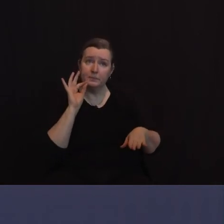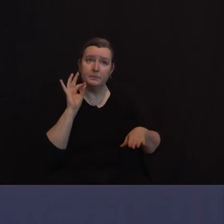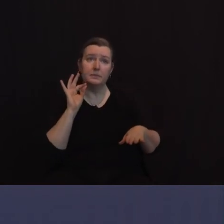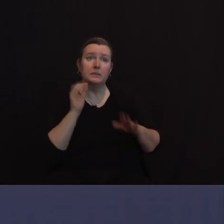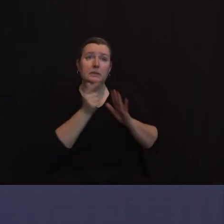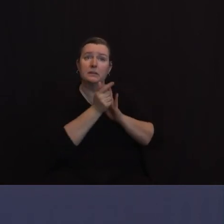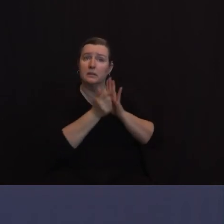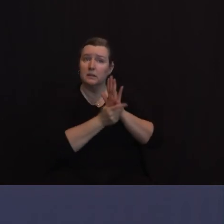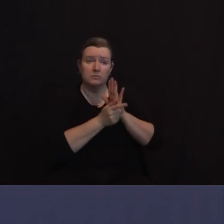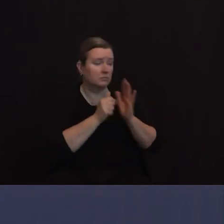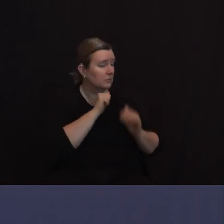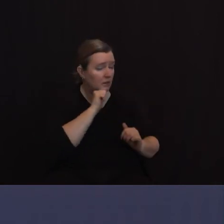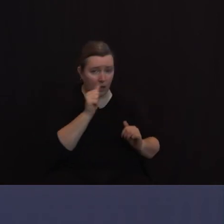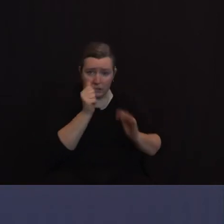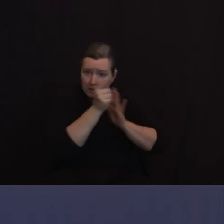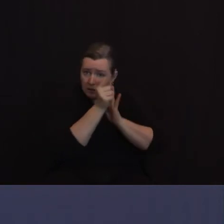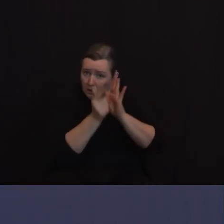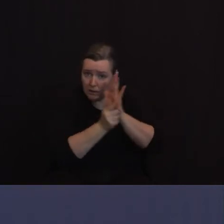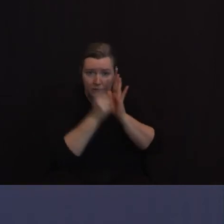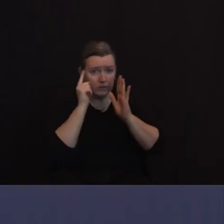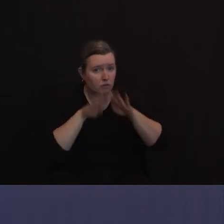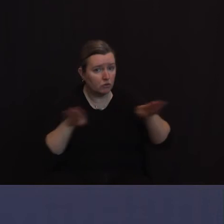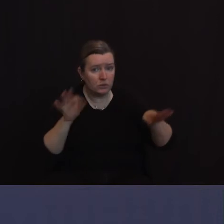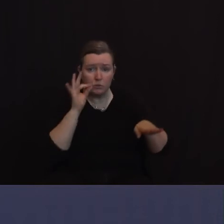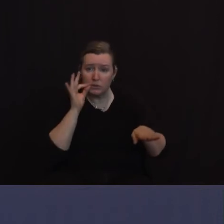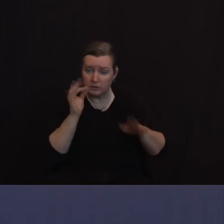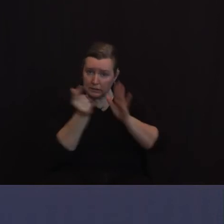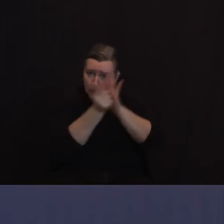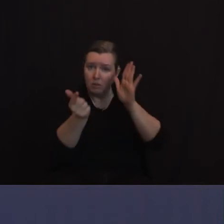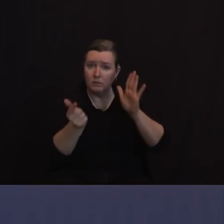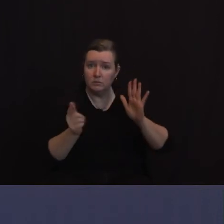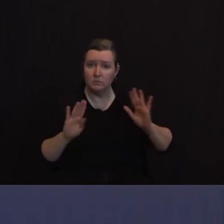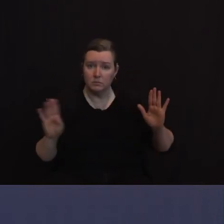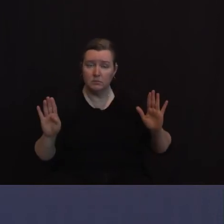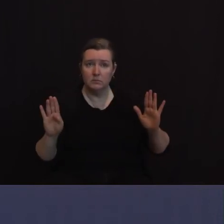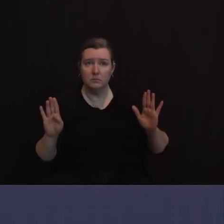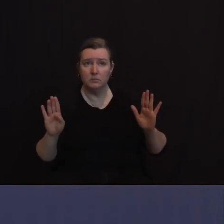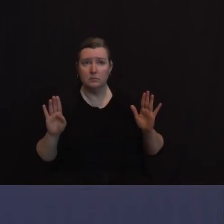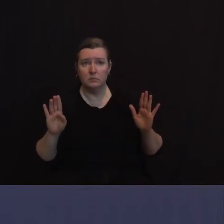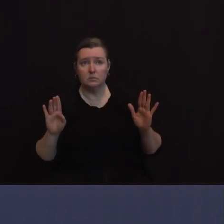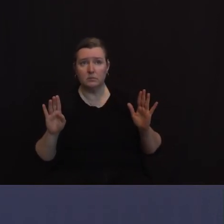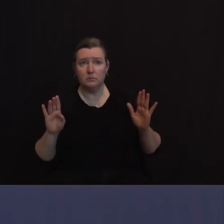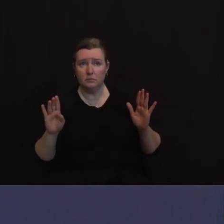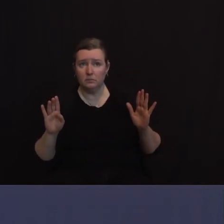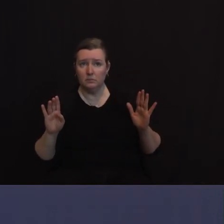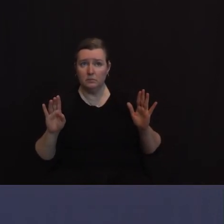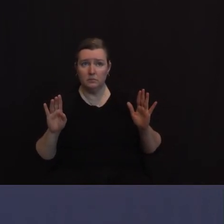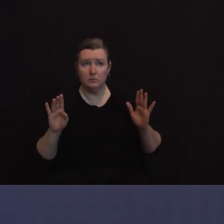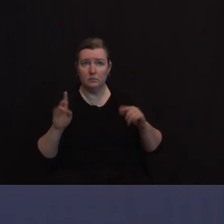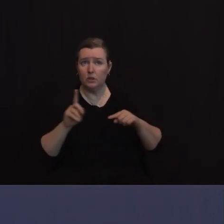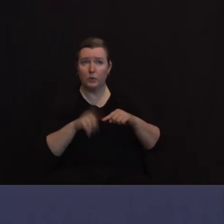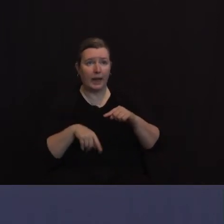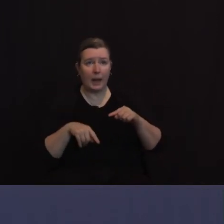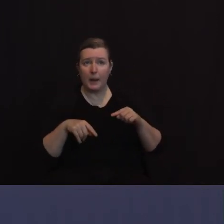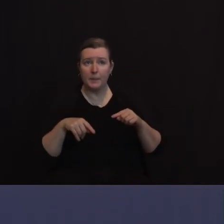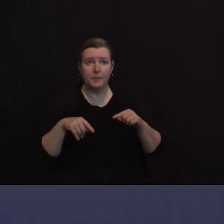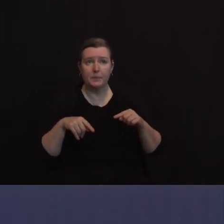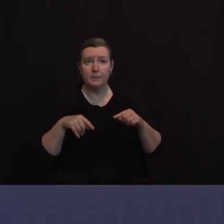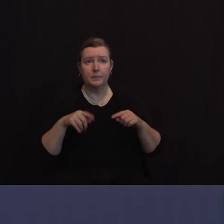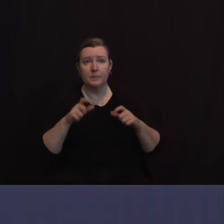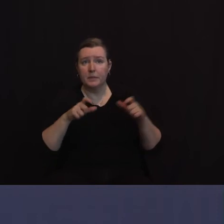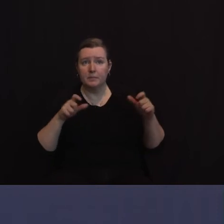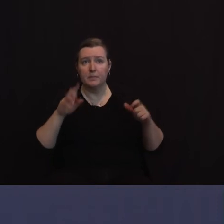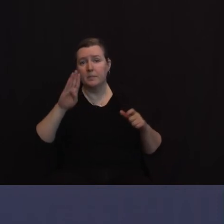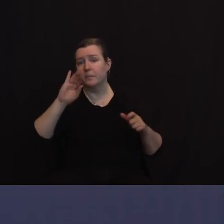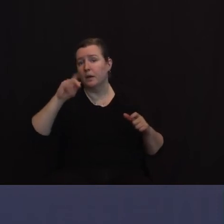we cannot in any way, shape, or form put more young people, particularly of color, into the criminal justice system. And that also has ended. That